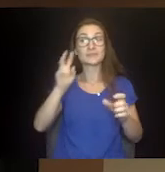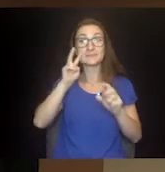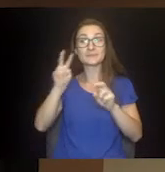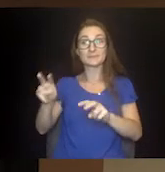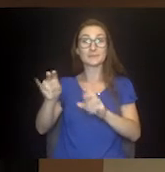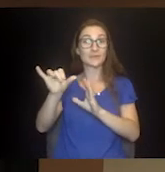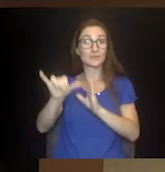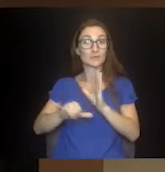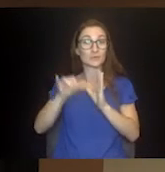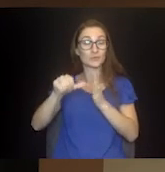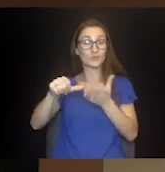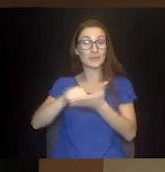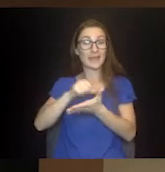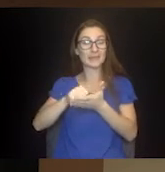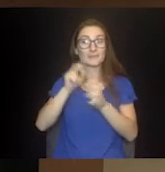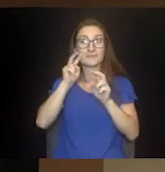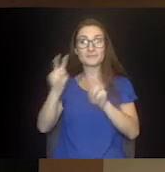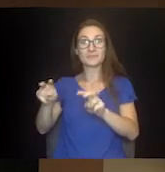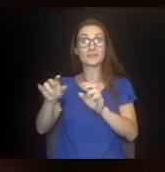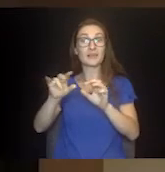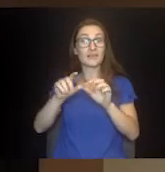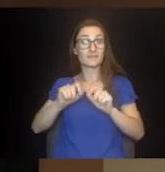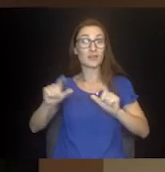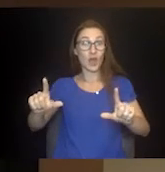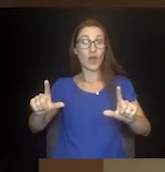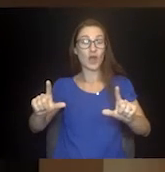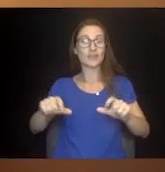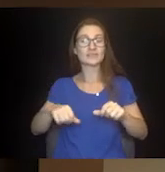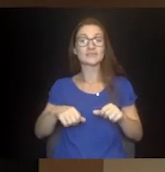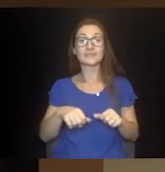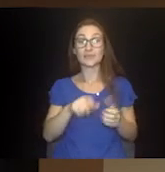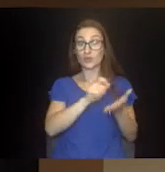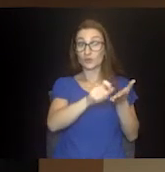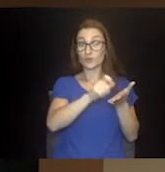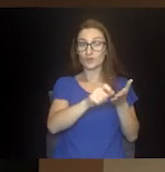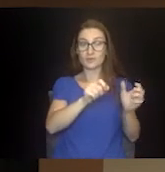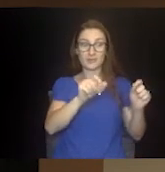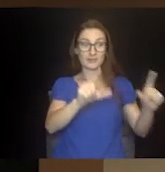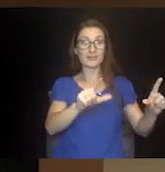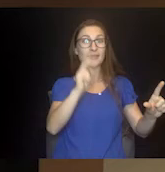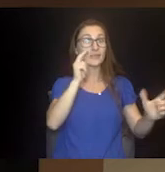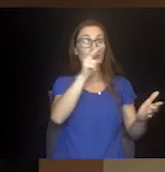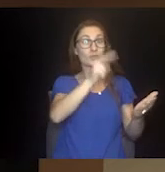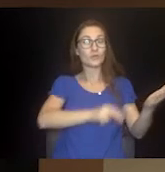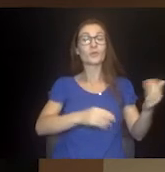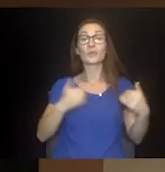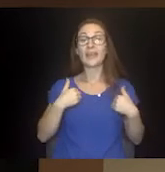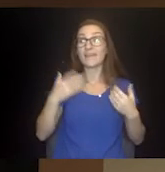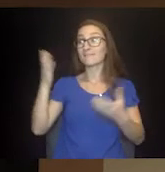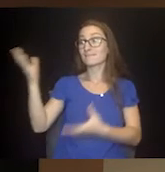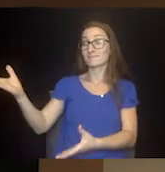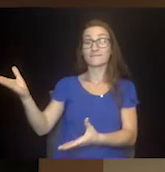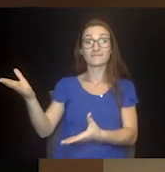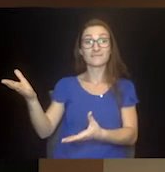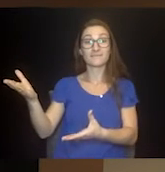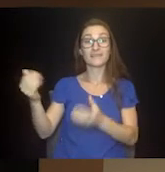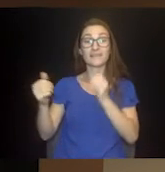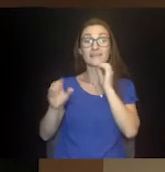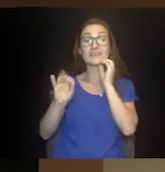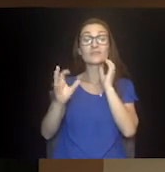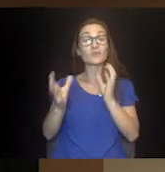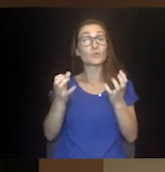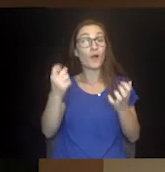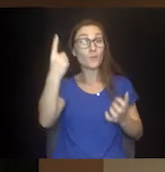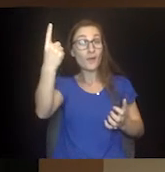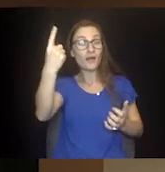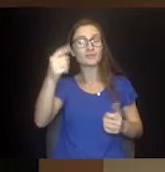suggest going to YouTube page and looking at the vlogs and going And looking at the noodle, we actually have a noodle right here. If